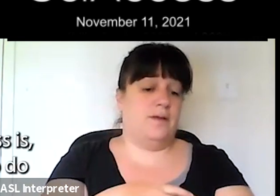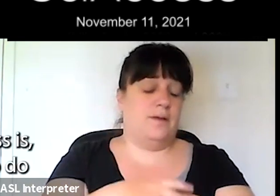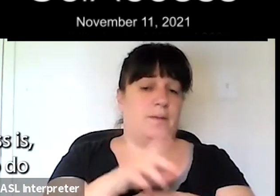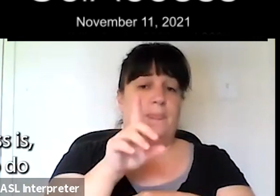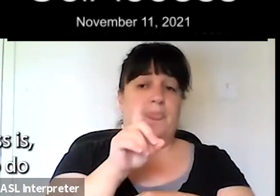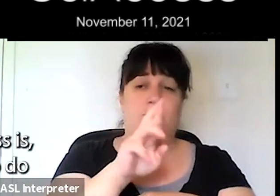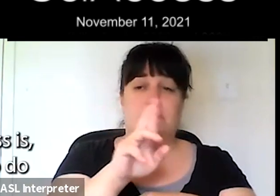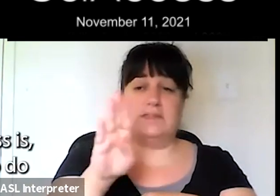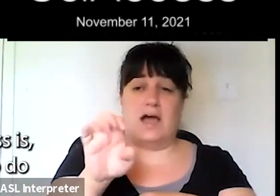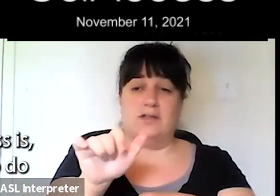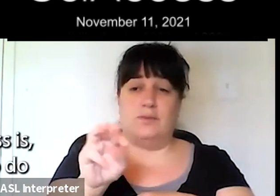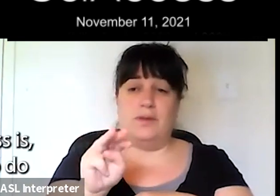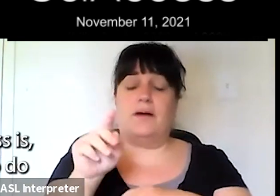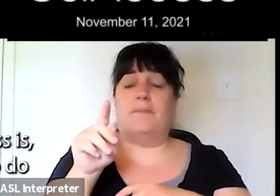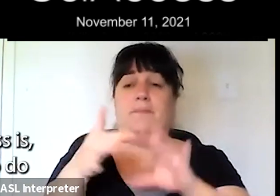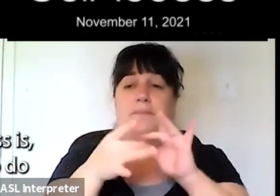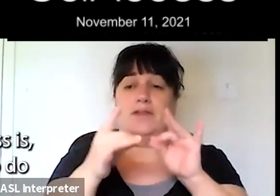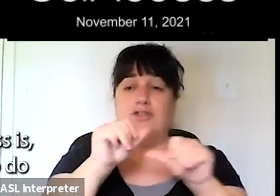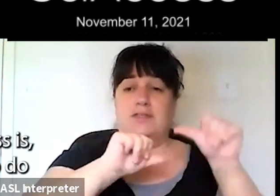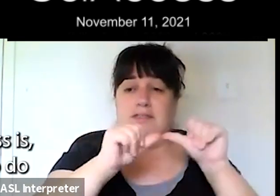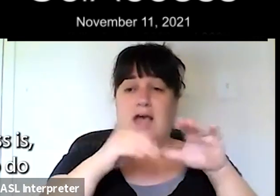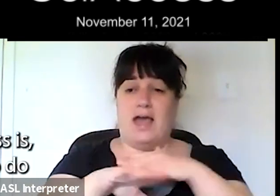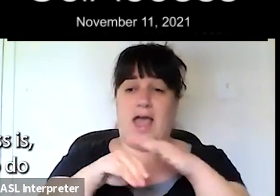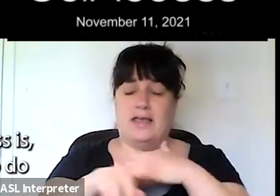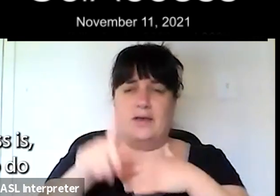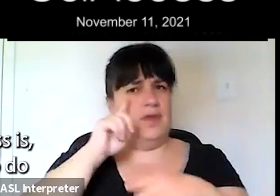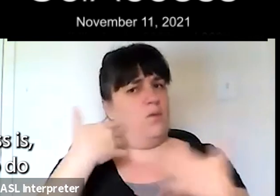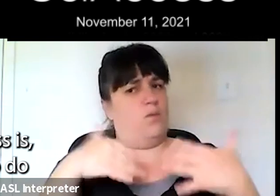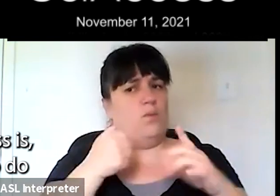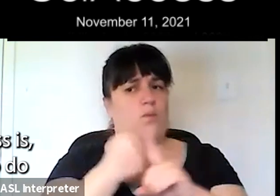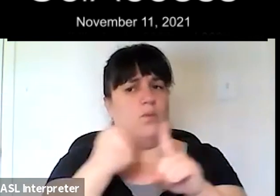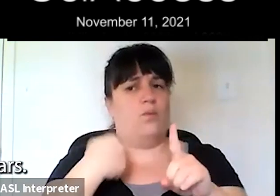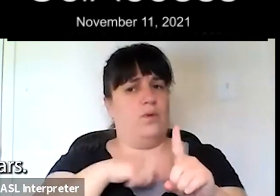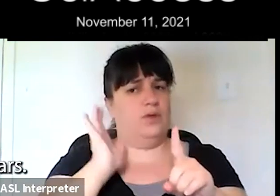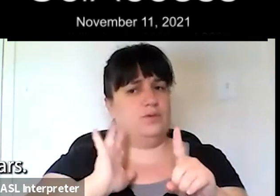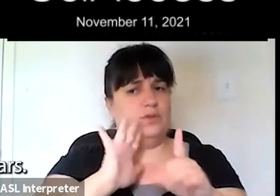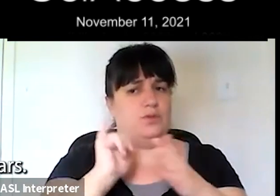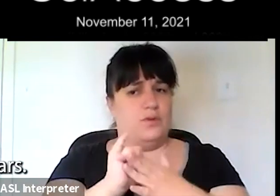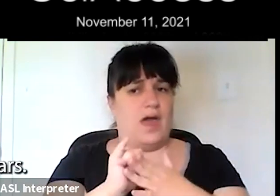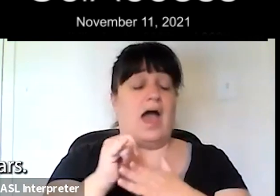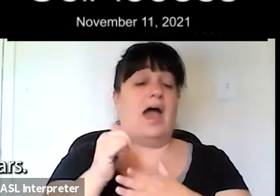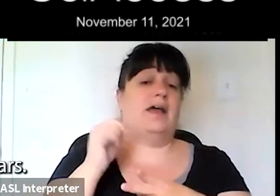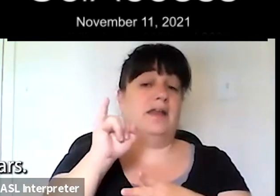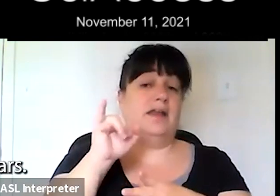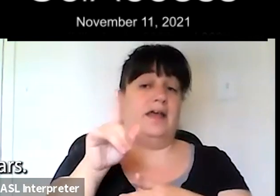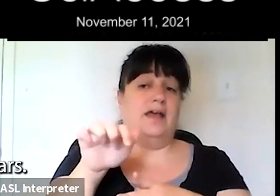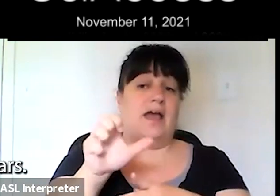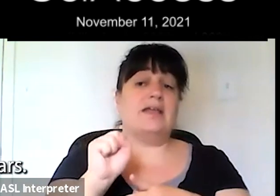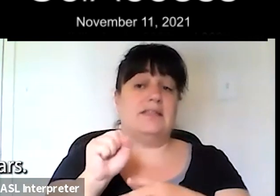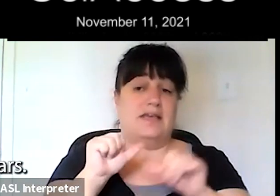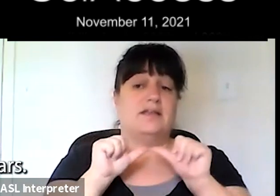Beacon was mentioning what SciAccess is, I think, wow, that's what we used to do and what IDEAS is continuing to